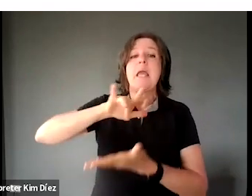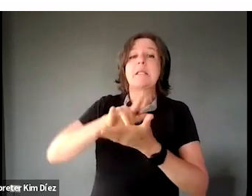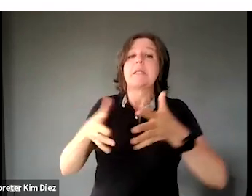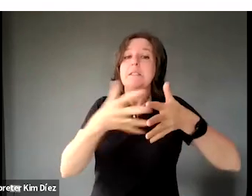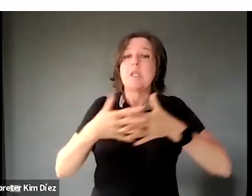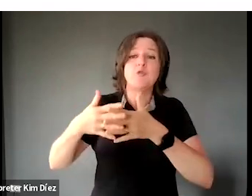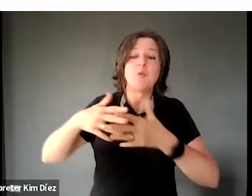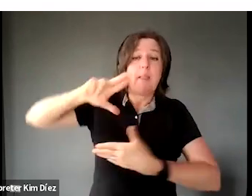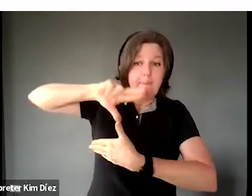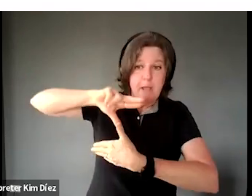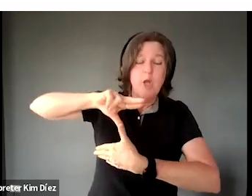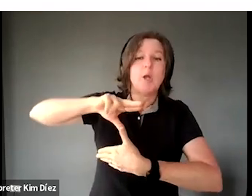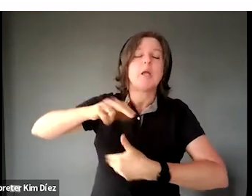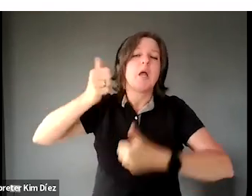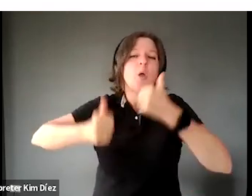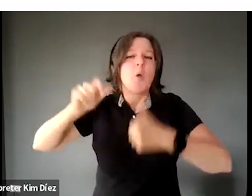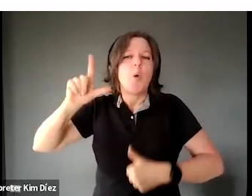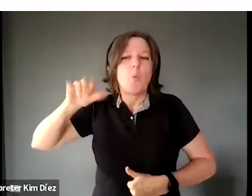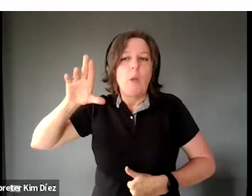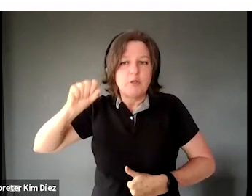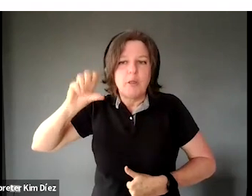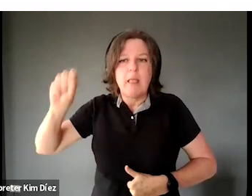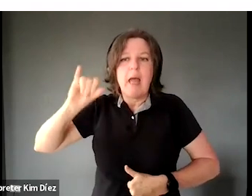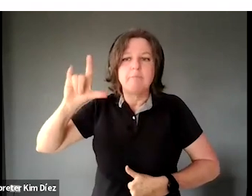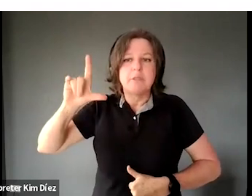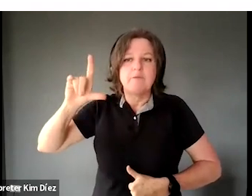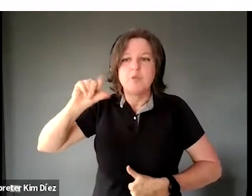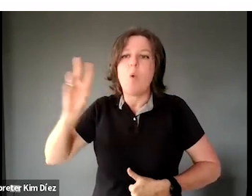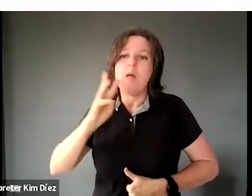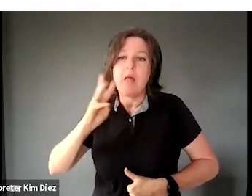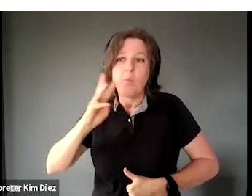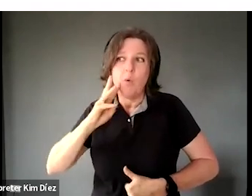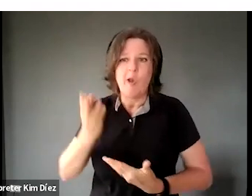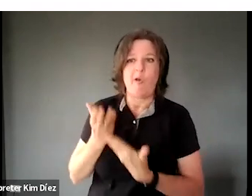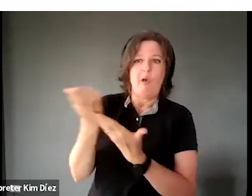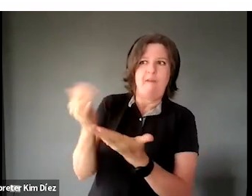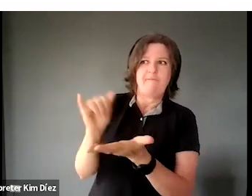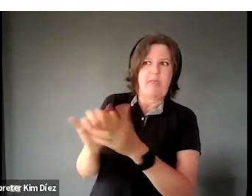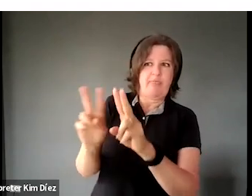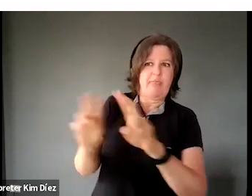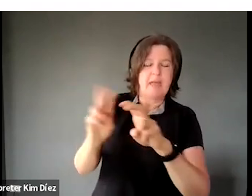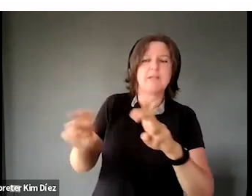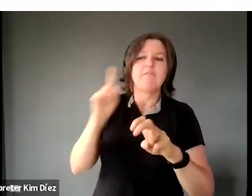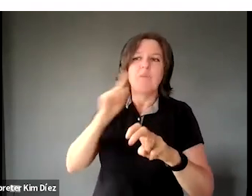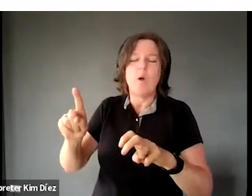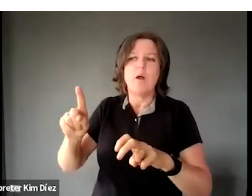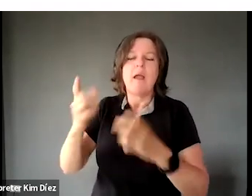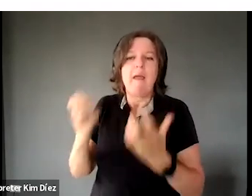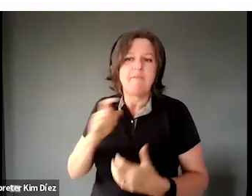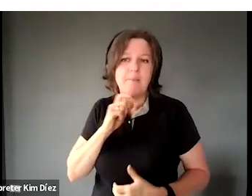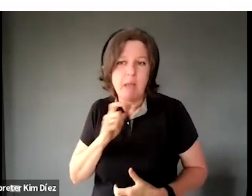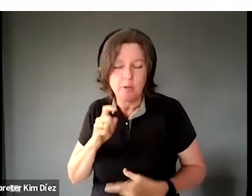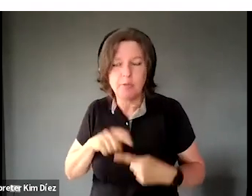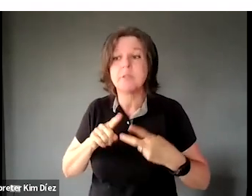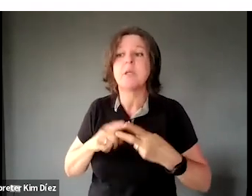we have to think about the budget. We in Central America mapped what labs of soil